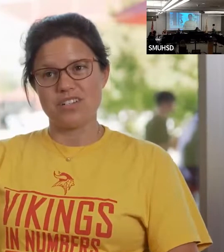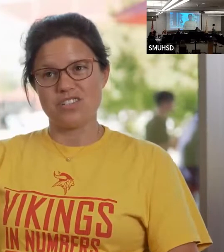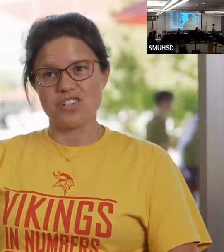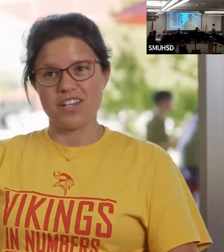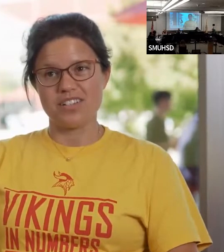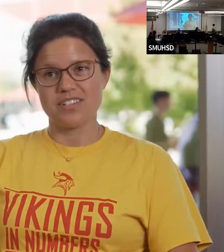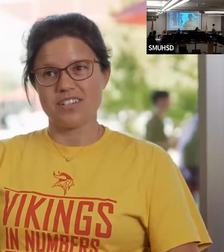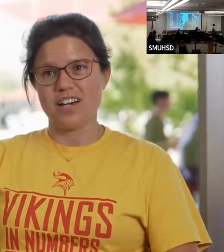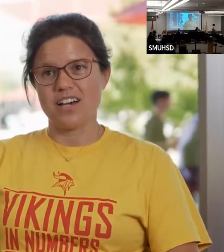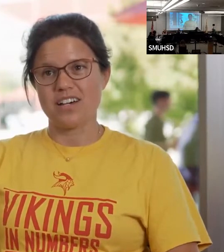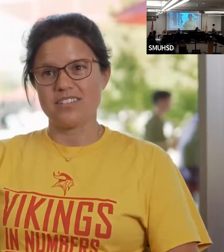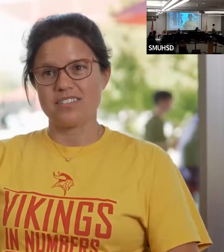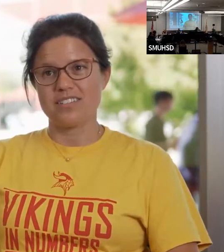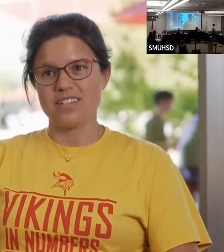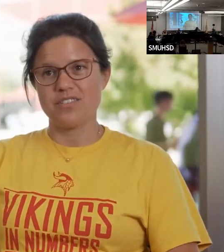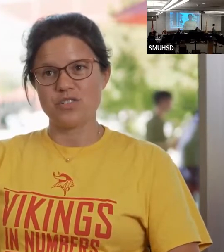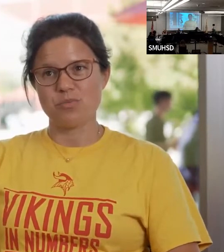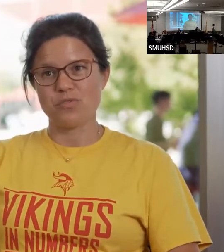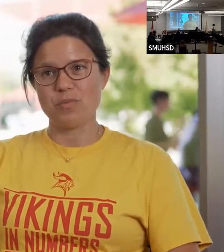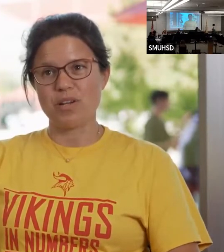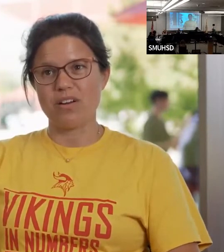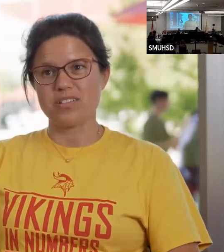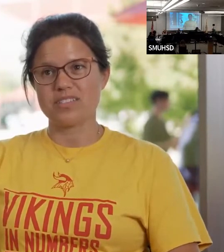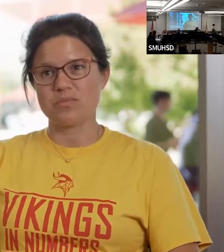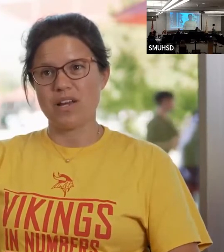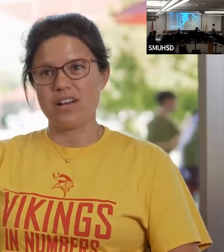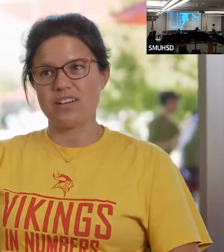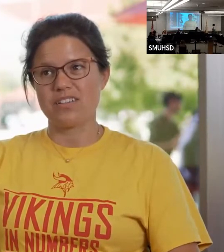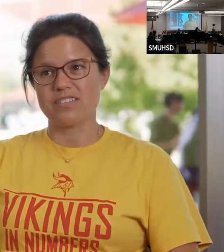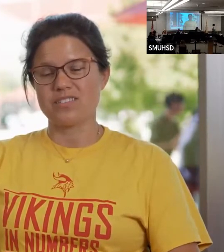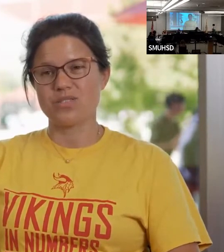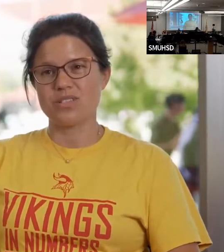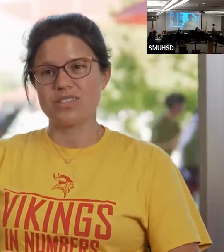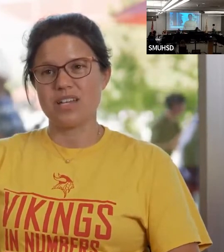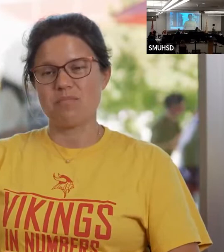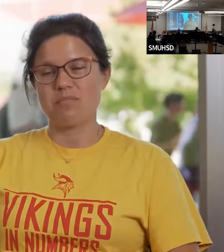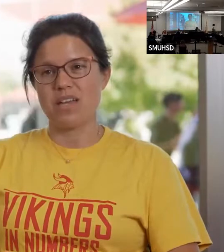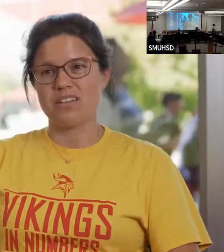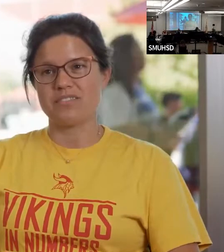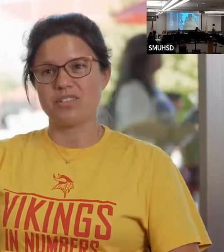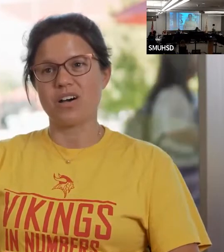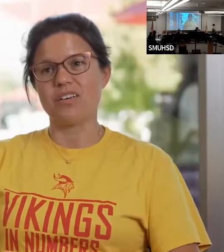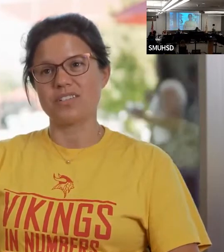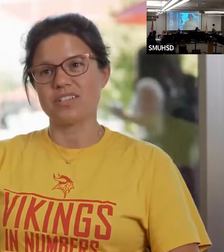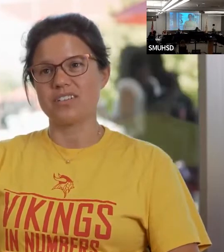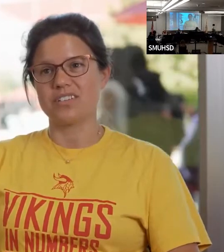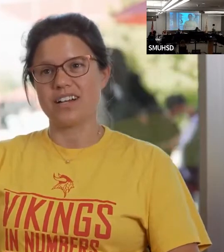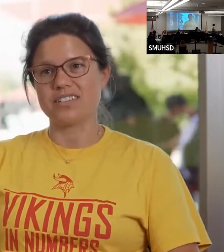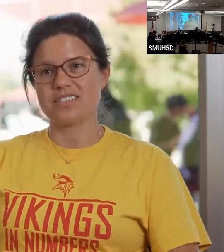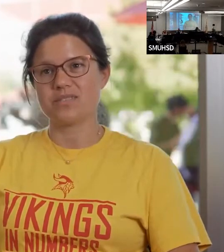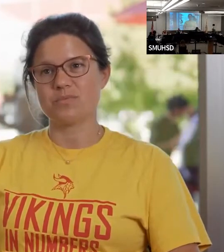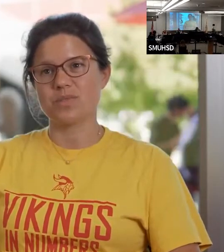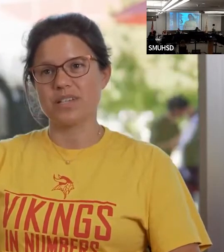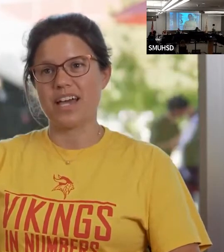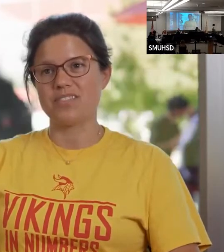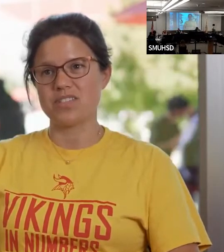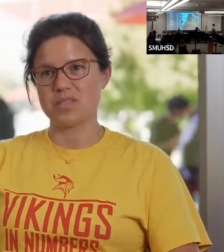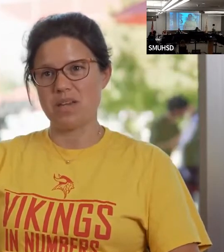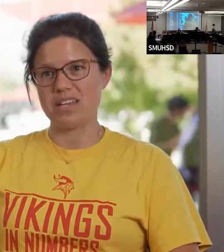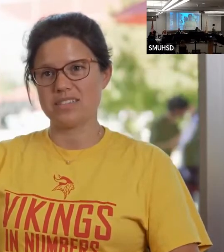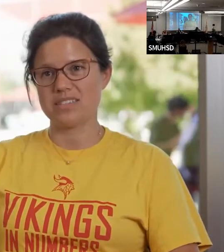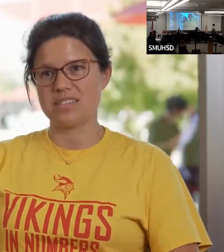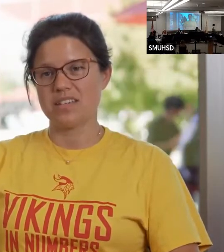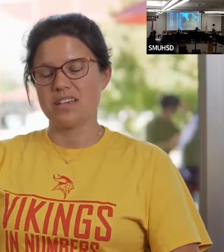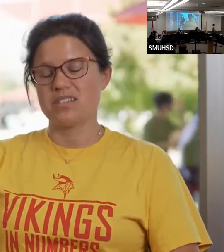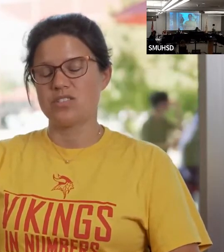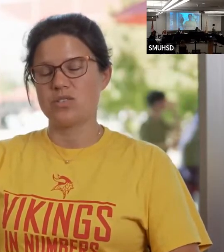and opportunity to shine. The visual and performing arts is where students that may not feel confident in other classes really have